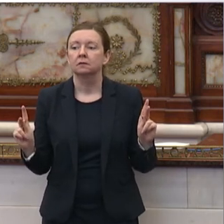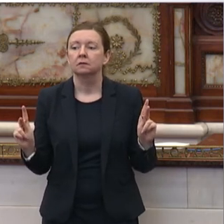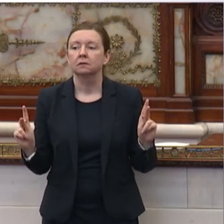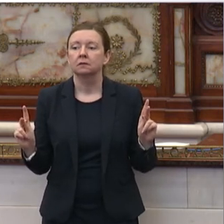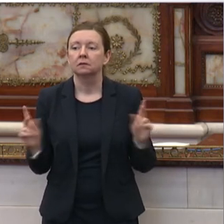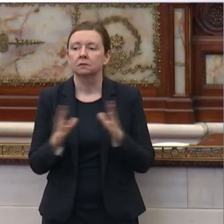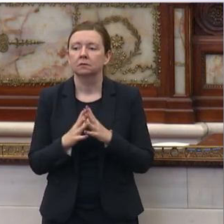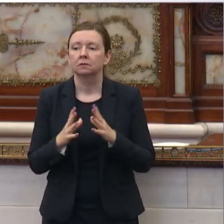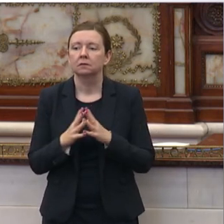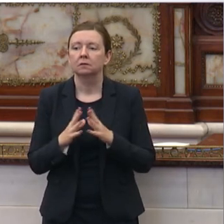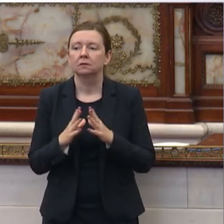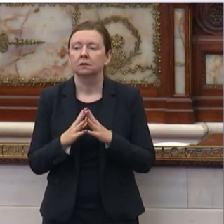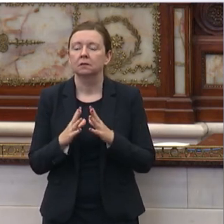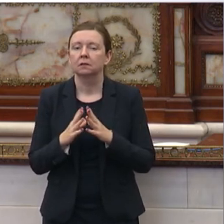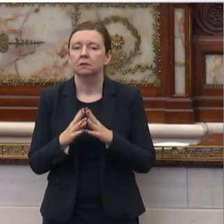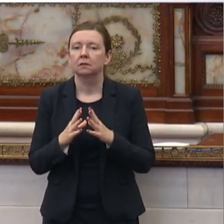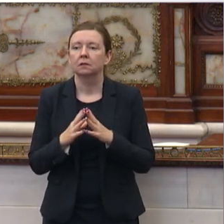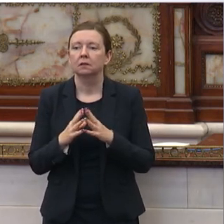All right.